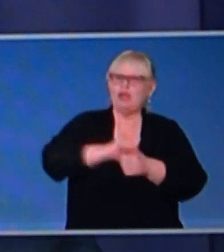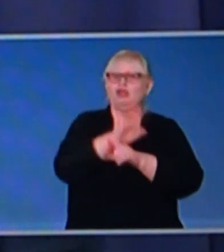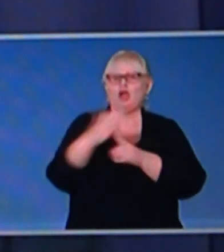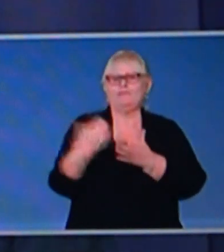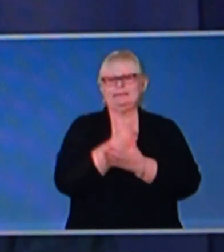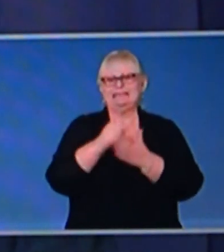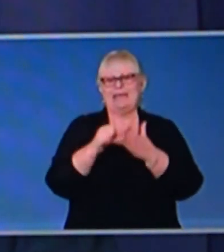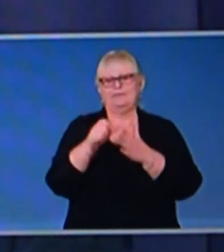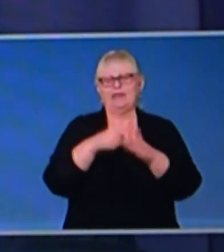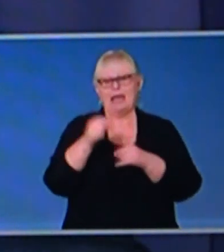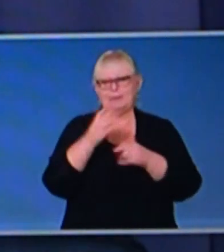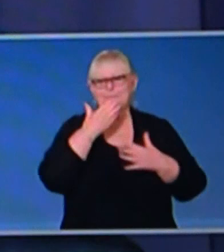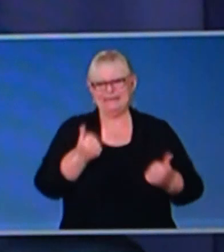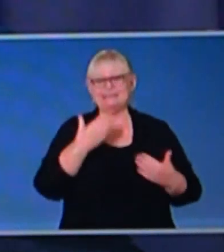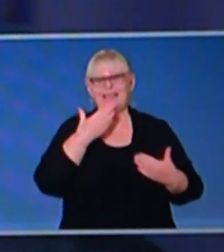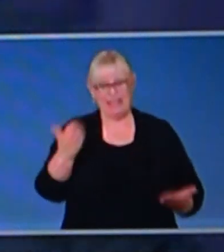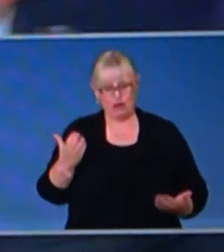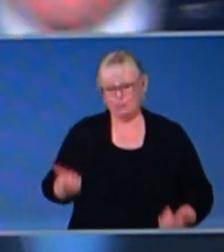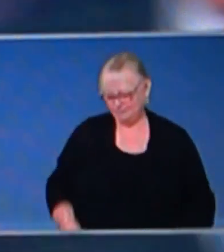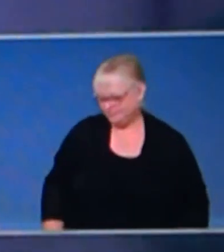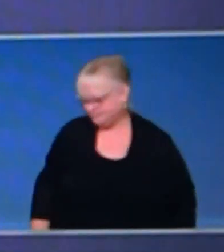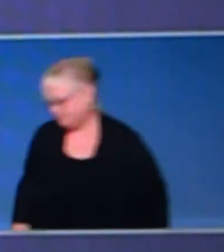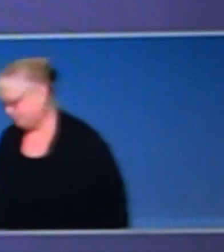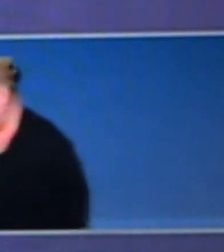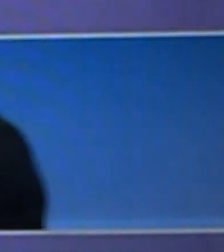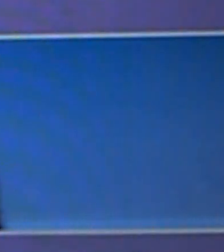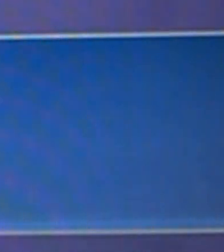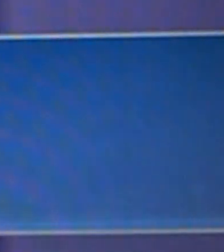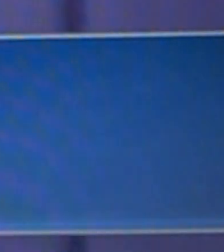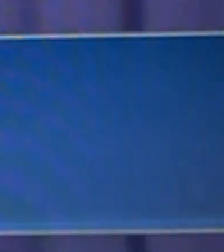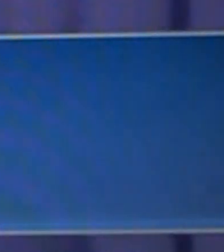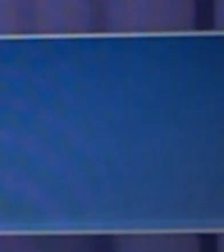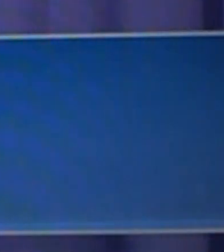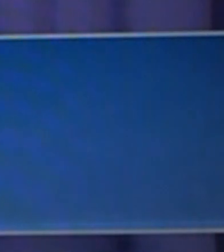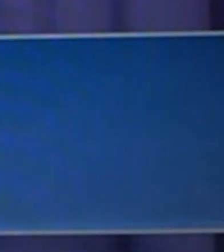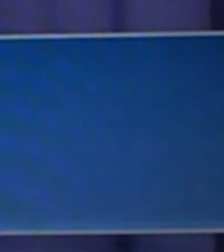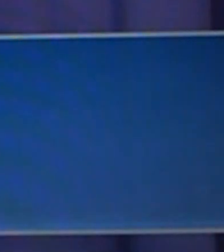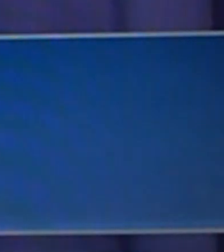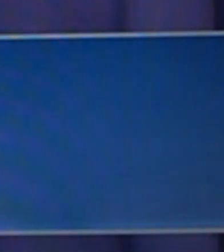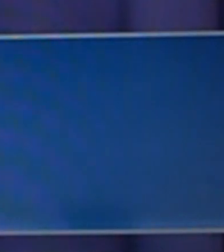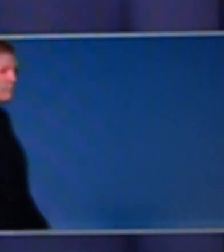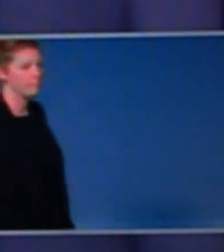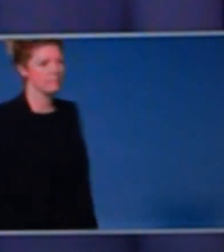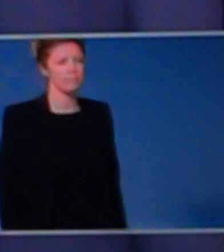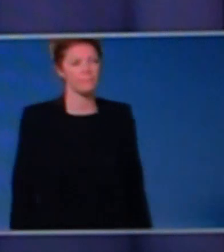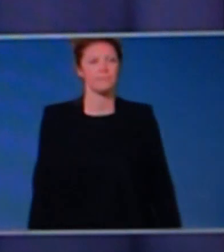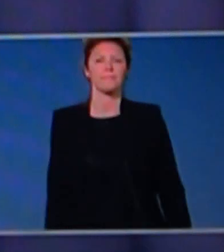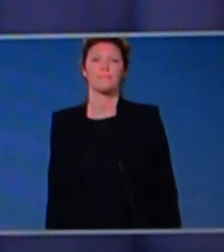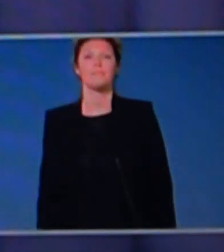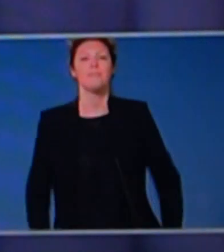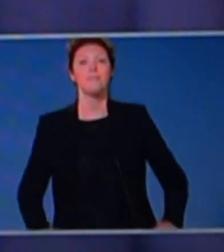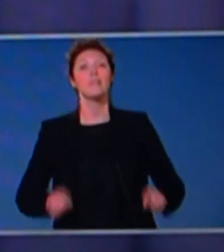app, please. Thank you, Christine. Thank you, Prime Minister. So as the Prime Minister has said, it was on the 29th of March